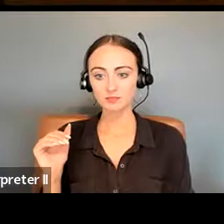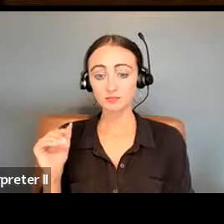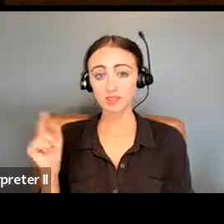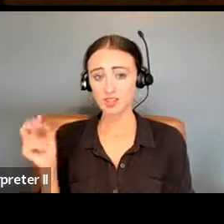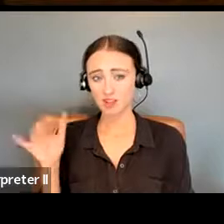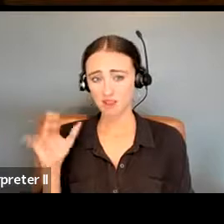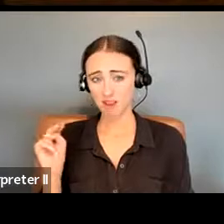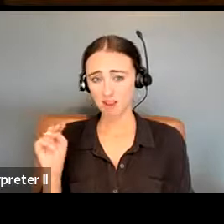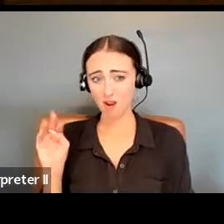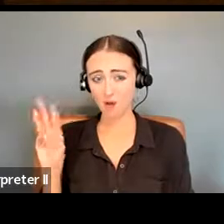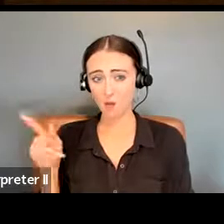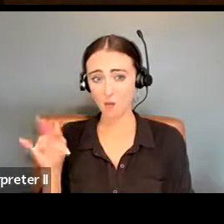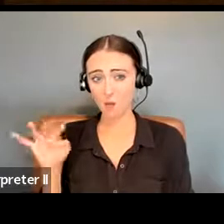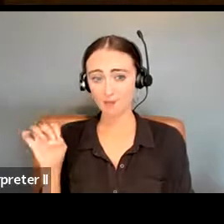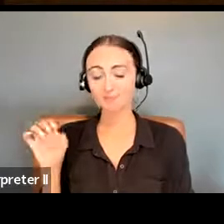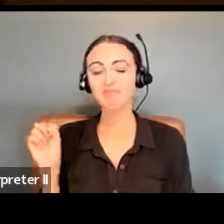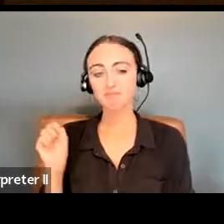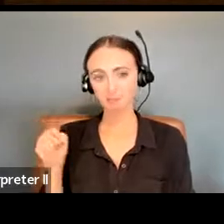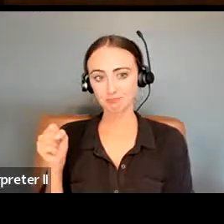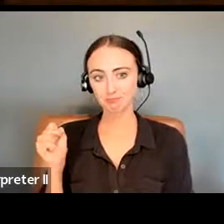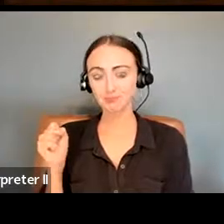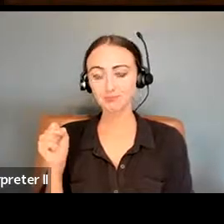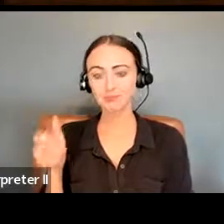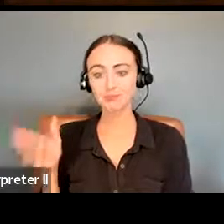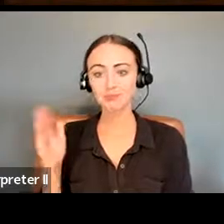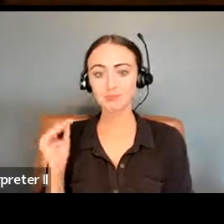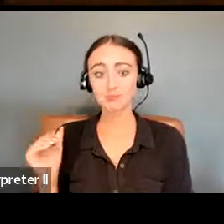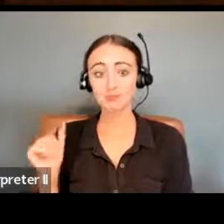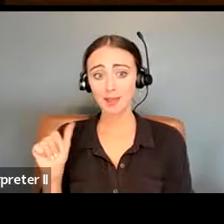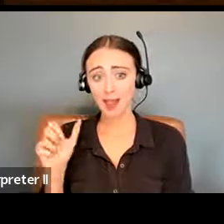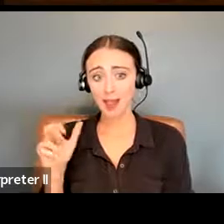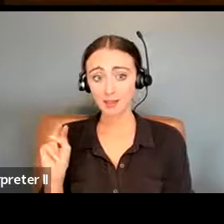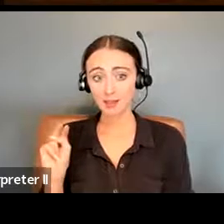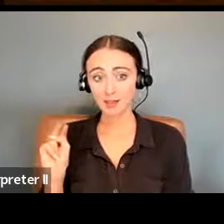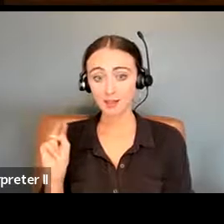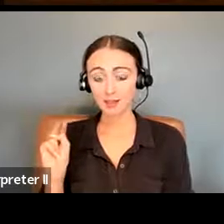White, Yes. Councilmember Trahan White votes yes. Councilmember Allen,